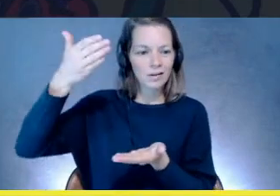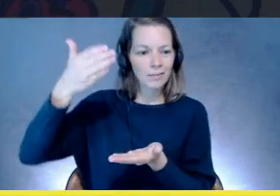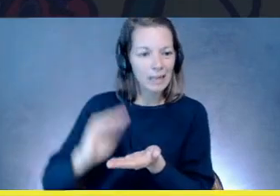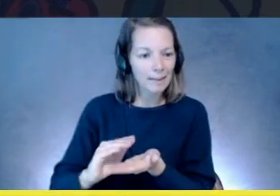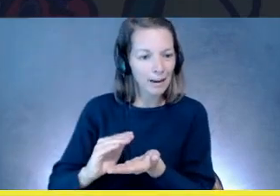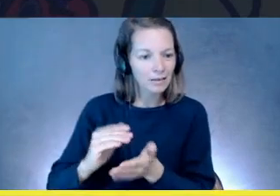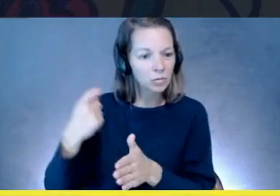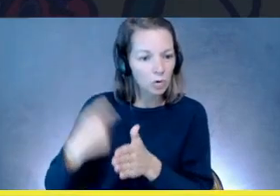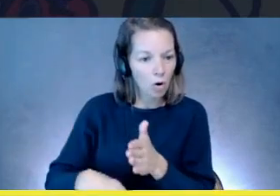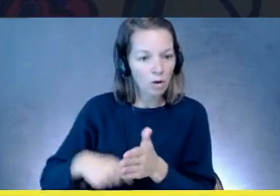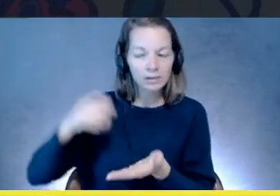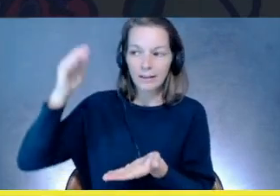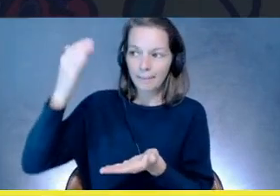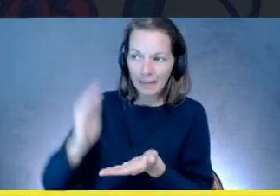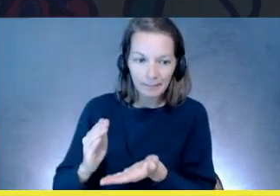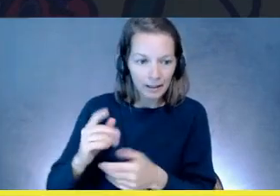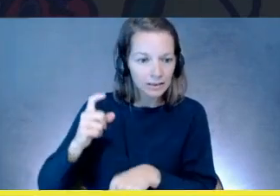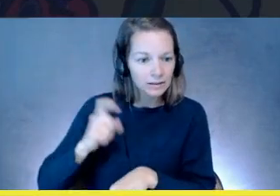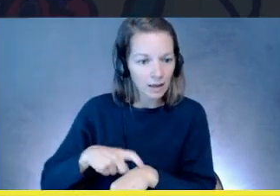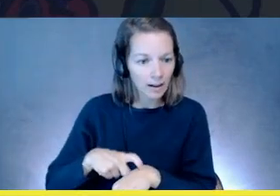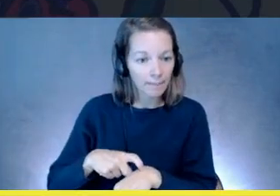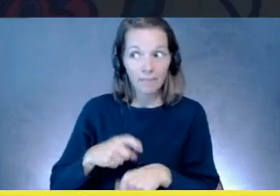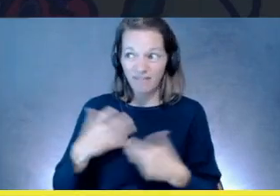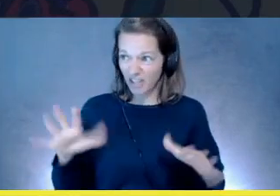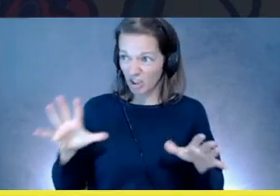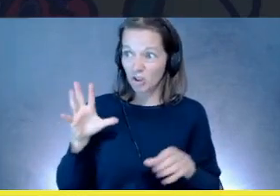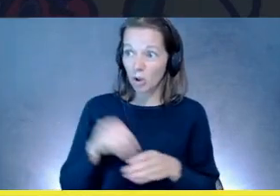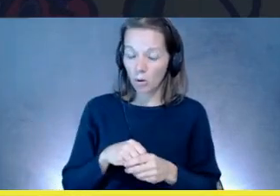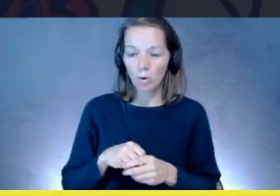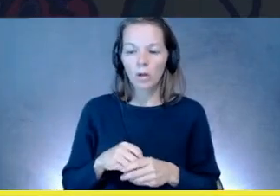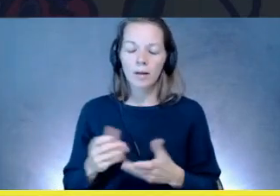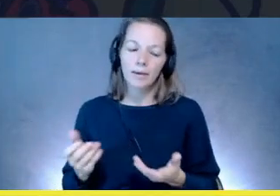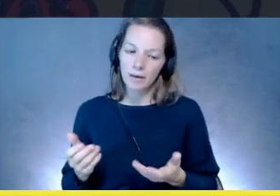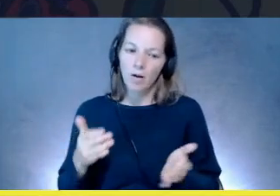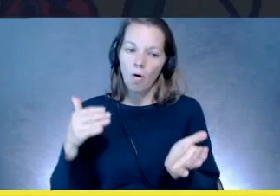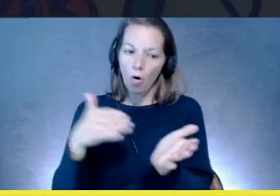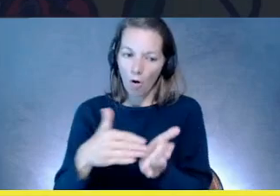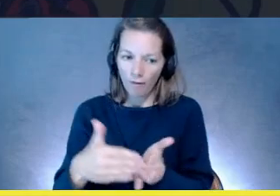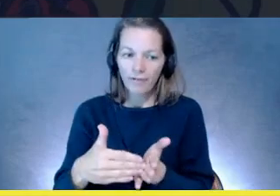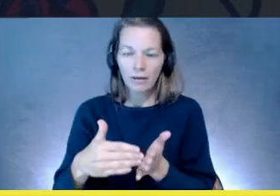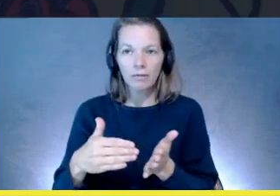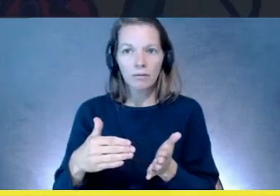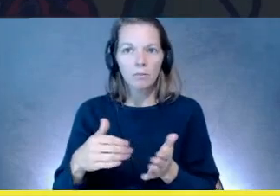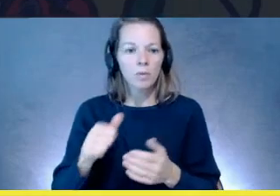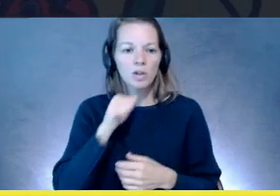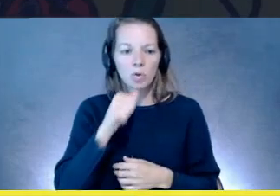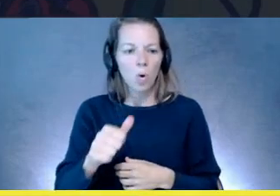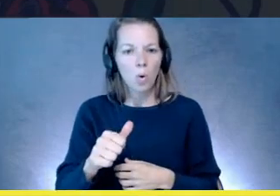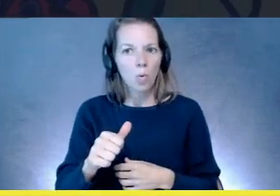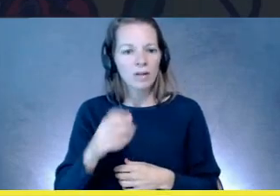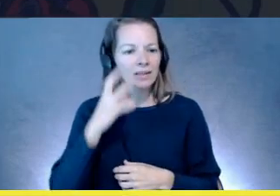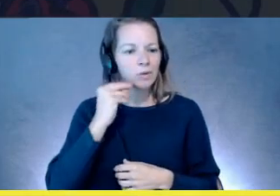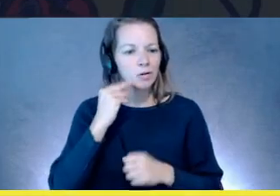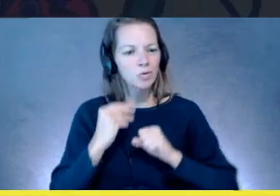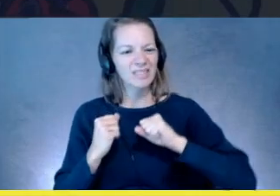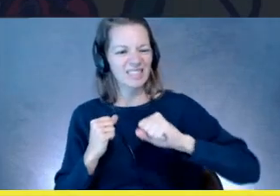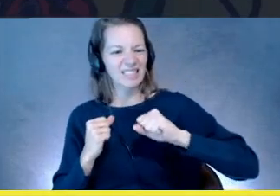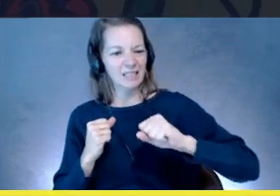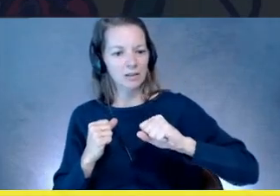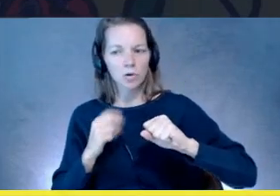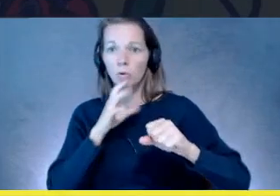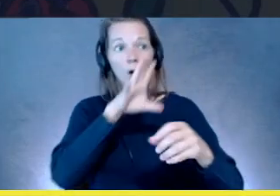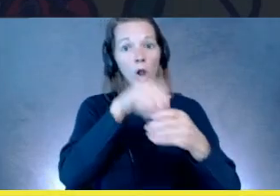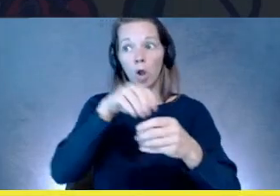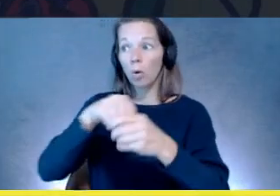including them. And we don't hear, and sometimes or don't get resistance from including other items.